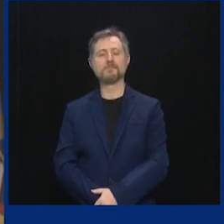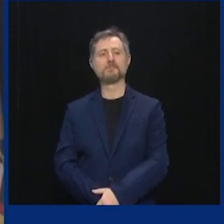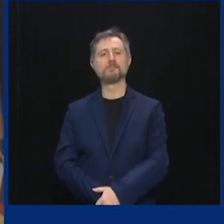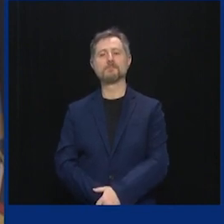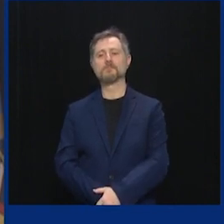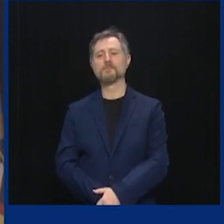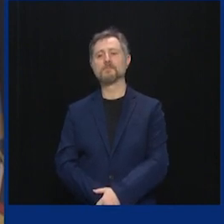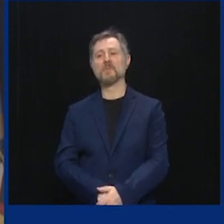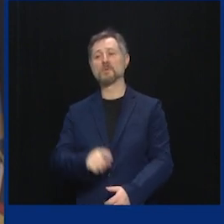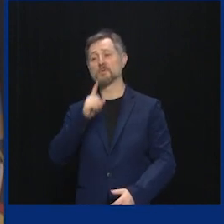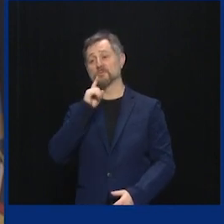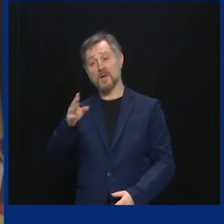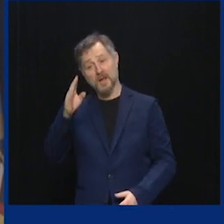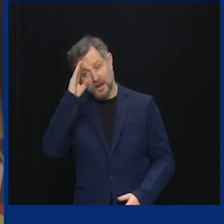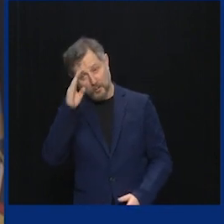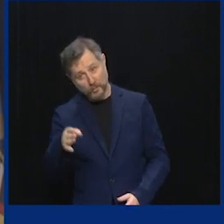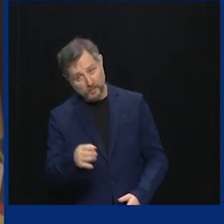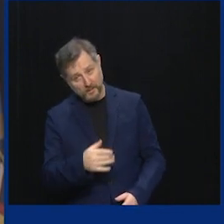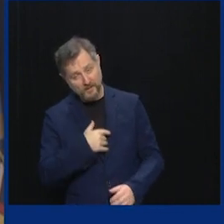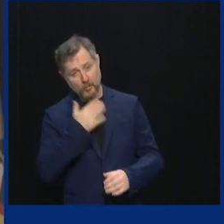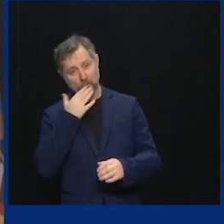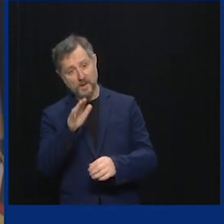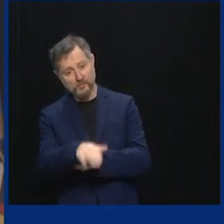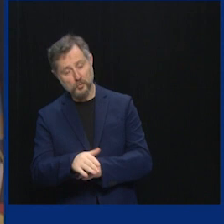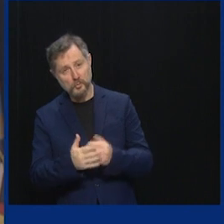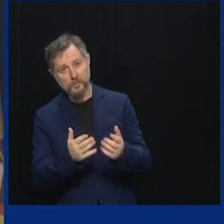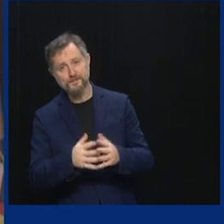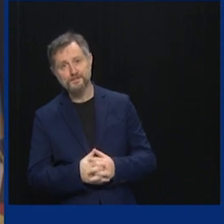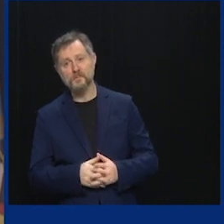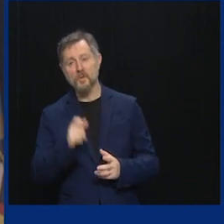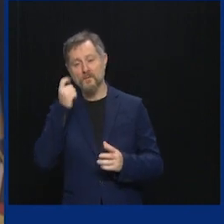Governor. Thanks for taking my question. Thanks, Mary.